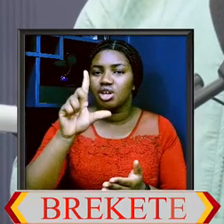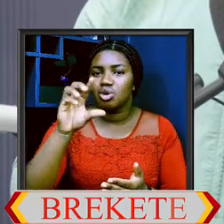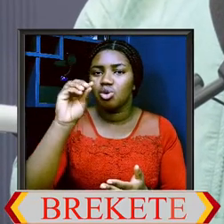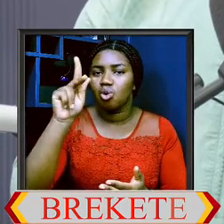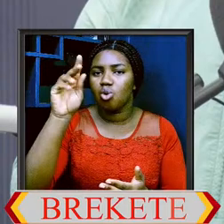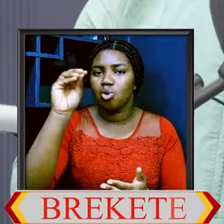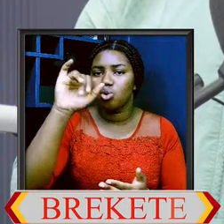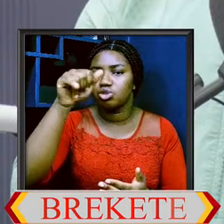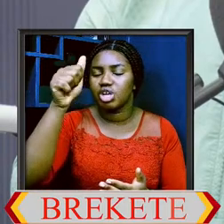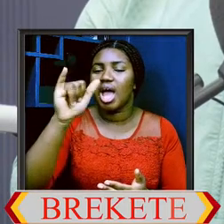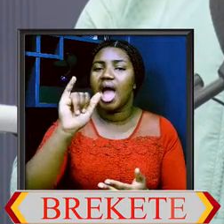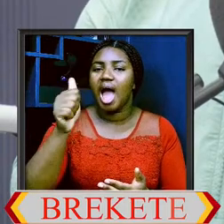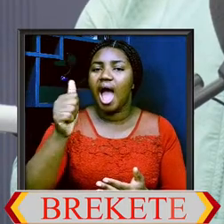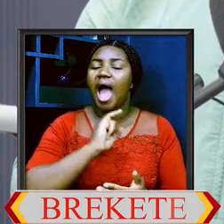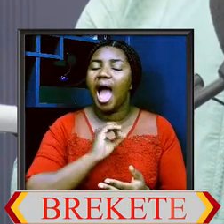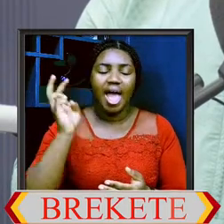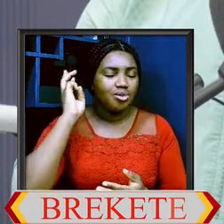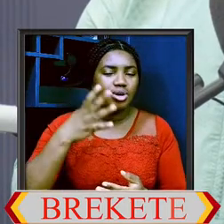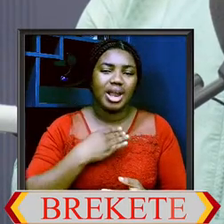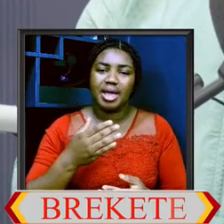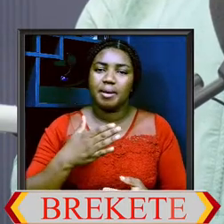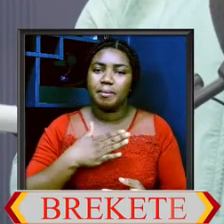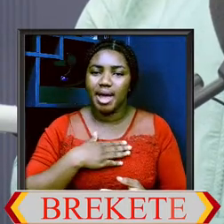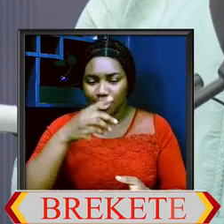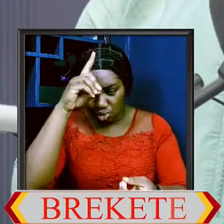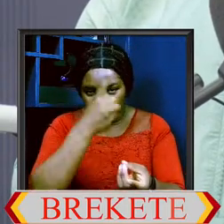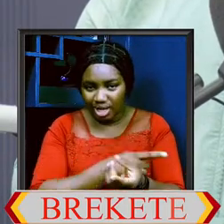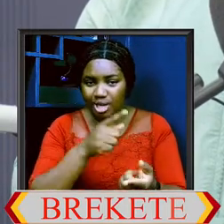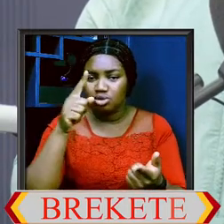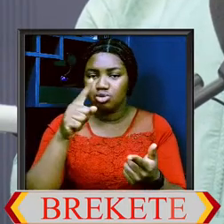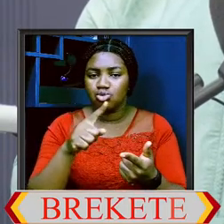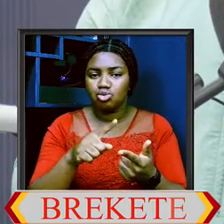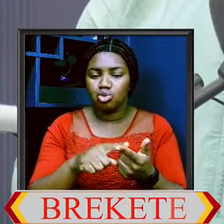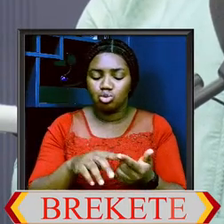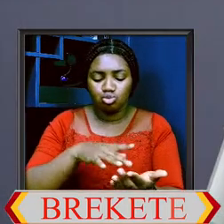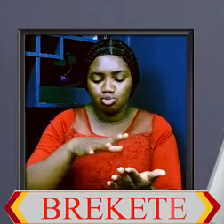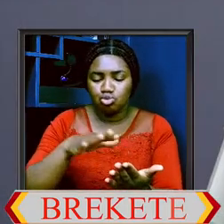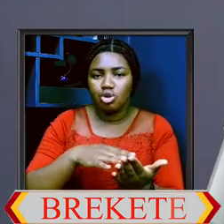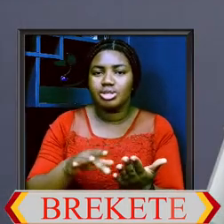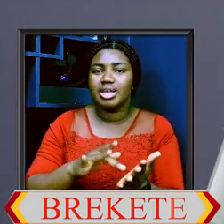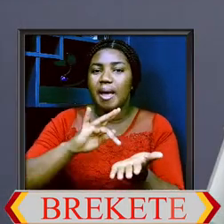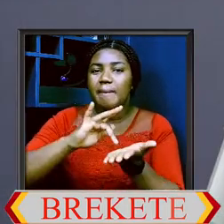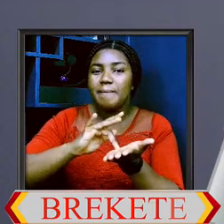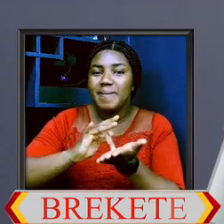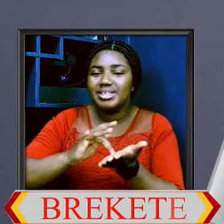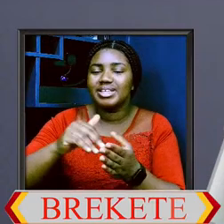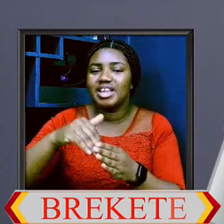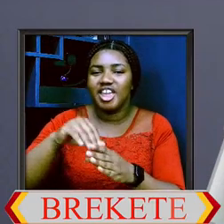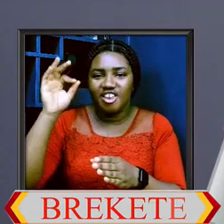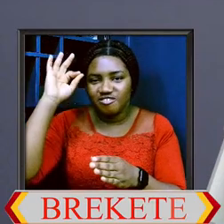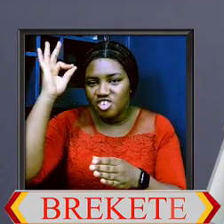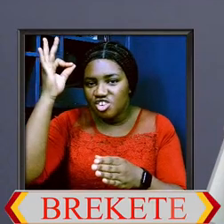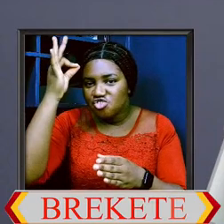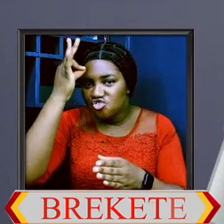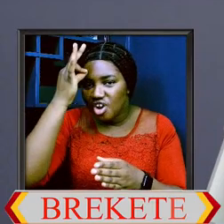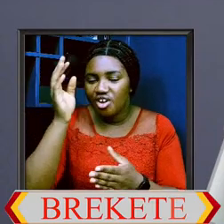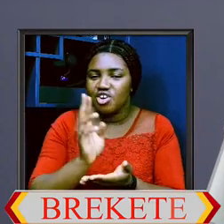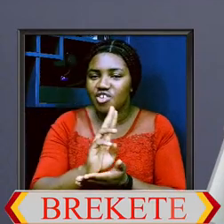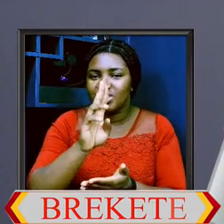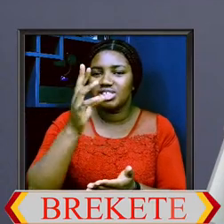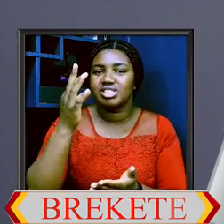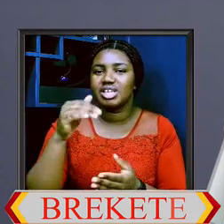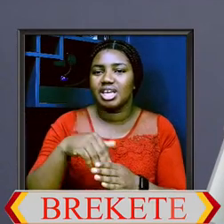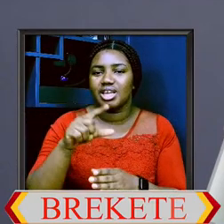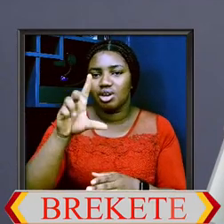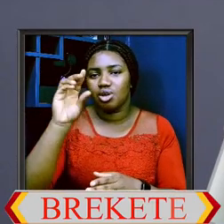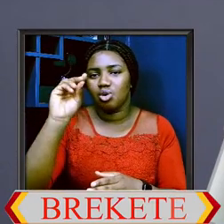my daughter to study medicine at the federal University loja hope the university offers U medicine and